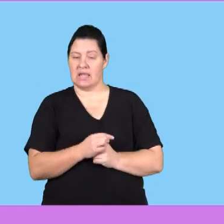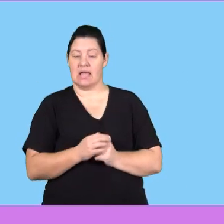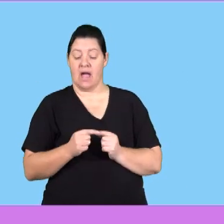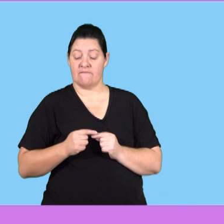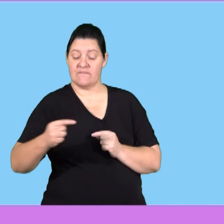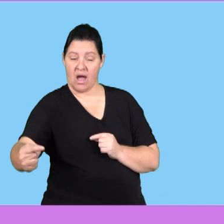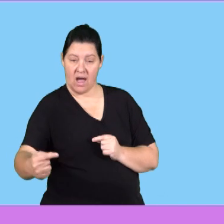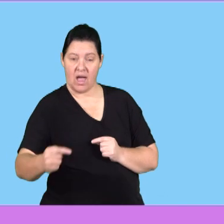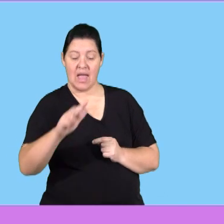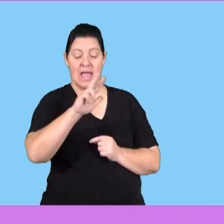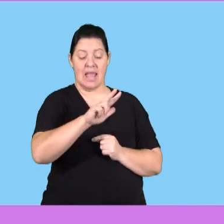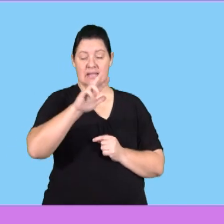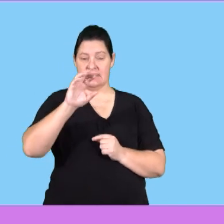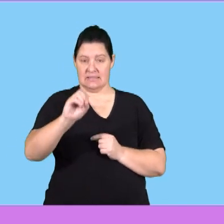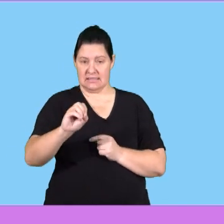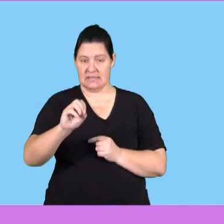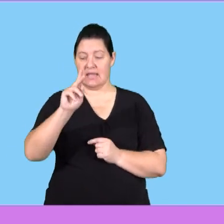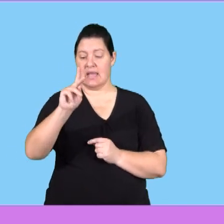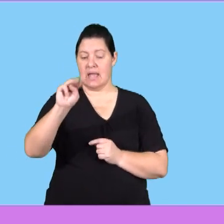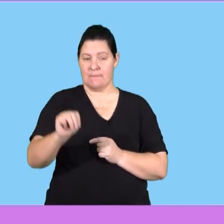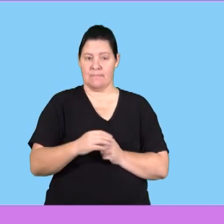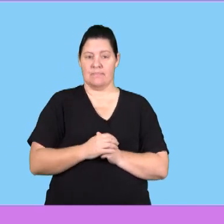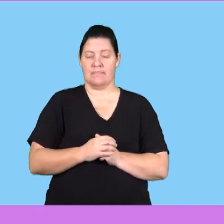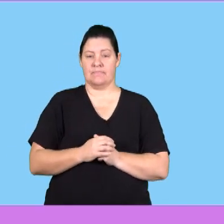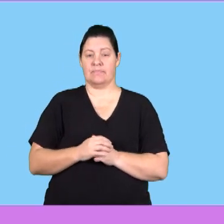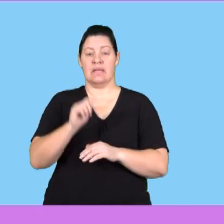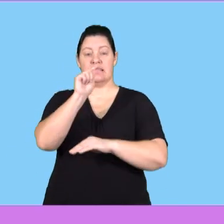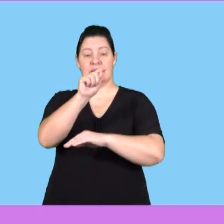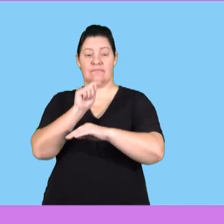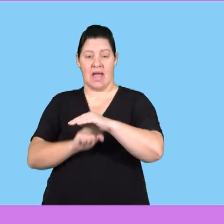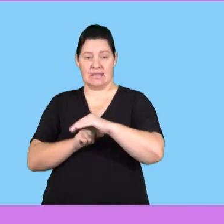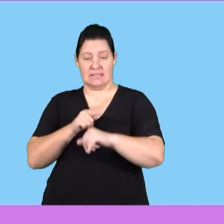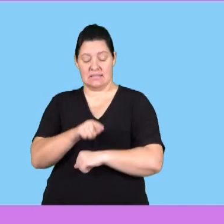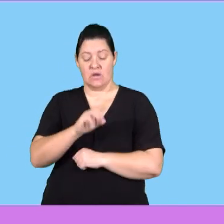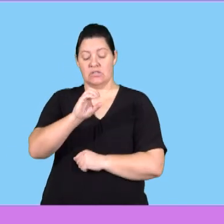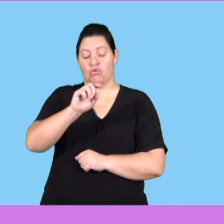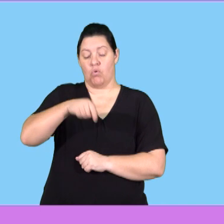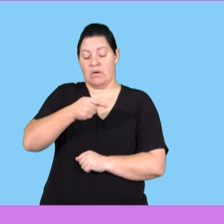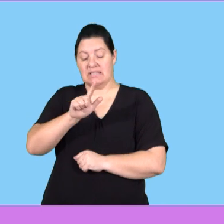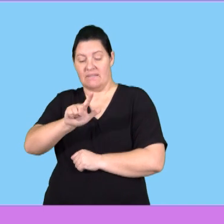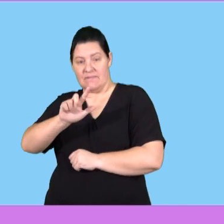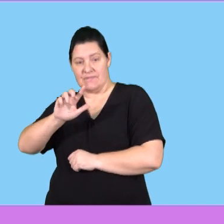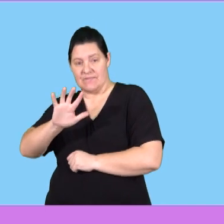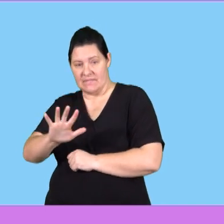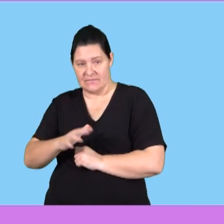say the distance, which is 80 kilometers, and then we divide this by